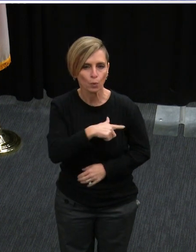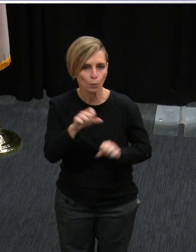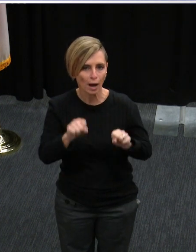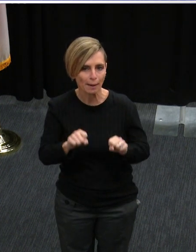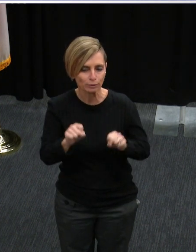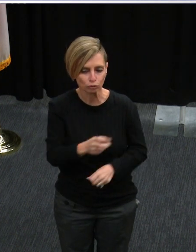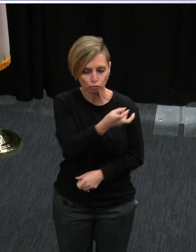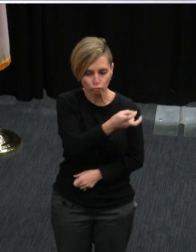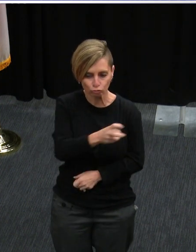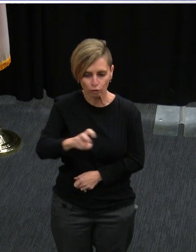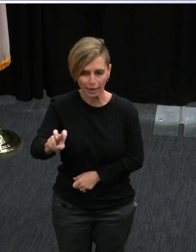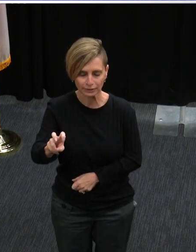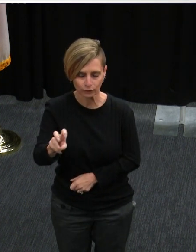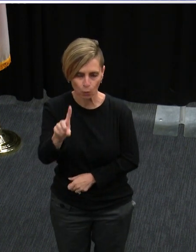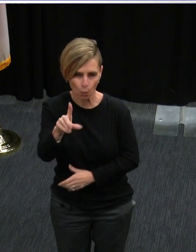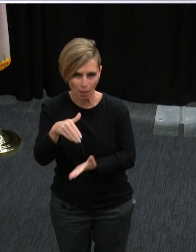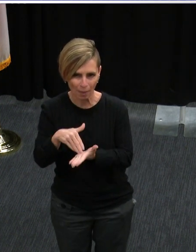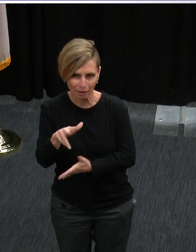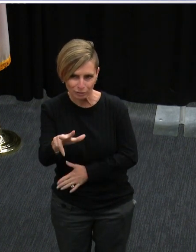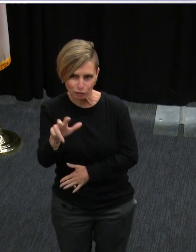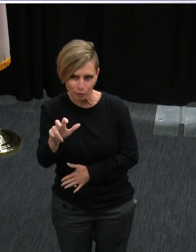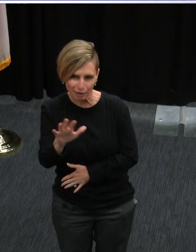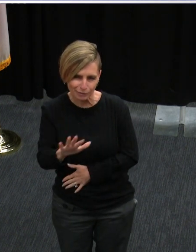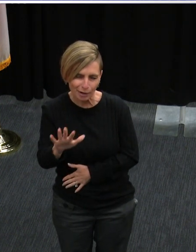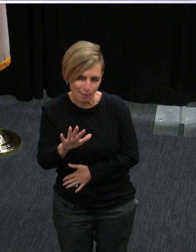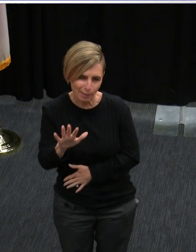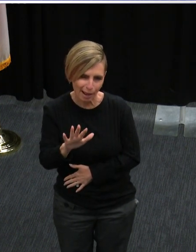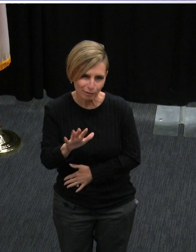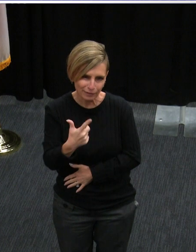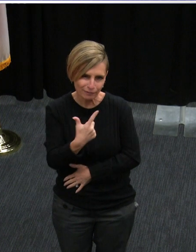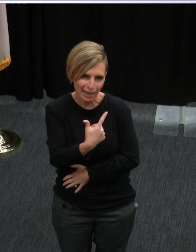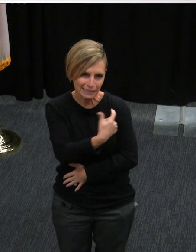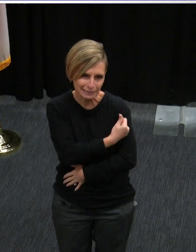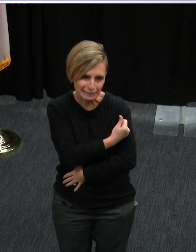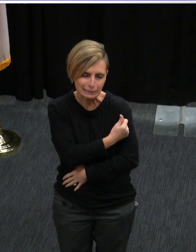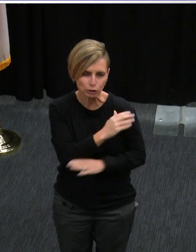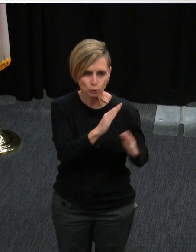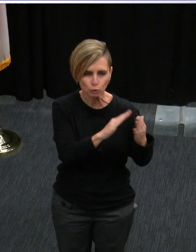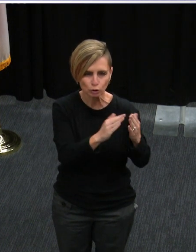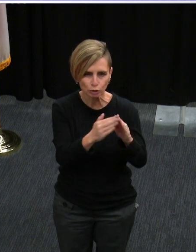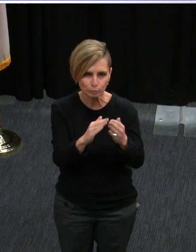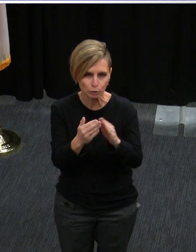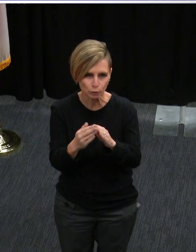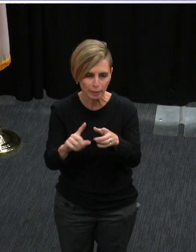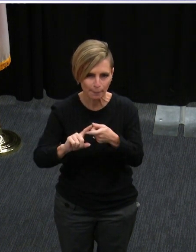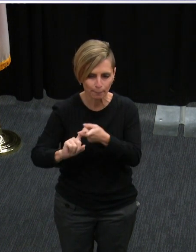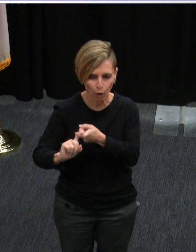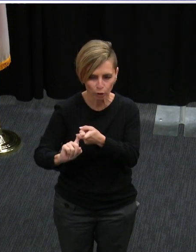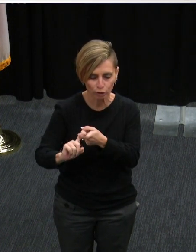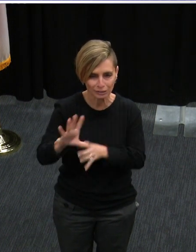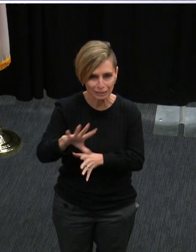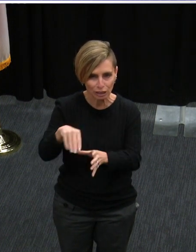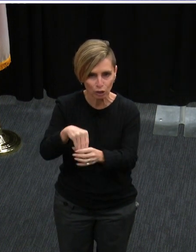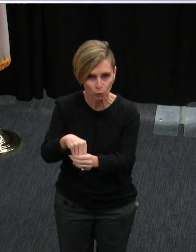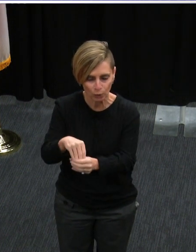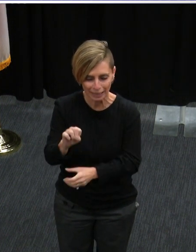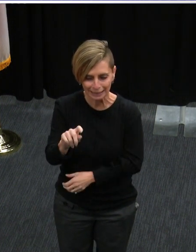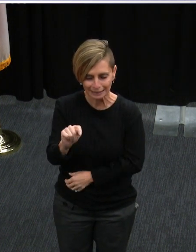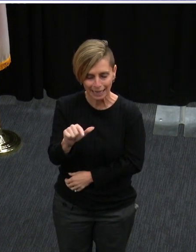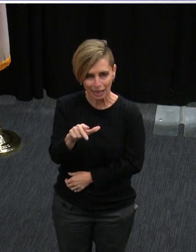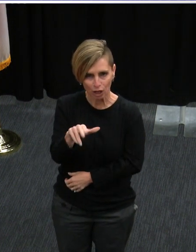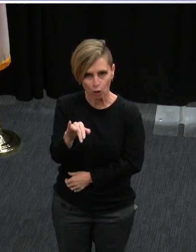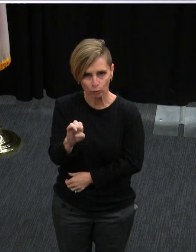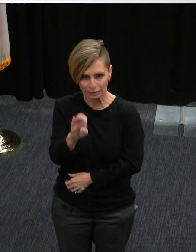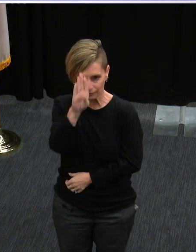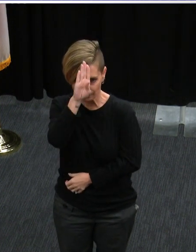transfer 1,300, give or take, doses to a few community partners, including St. Lucie Fire District,